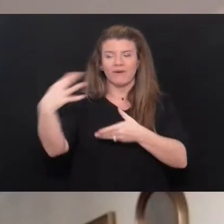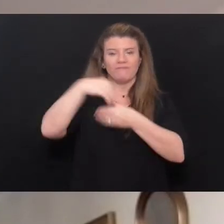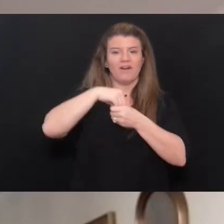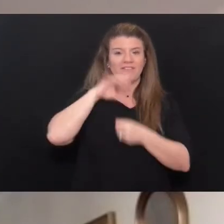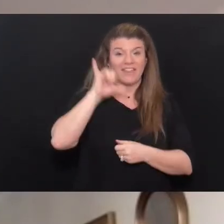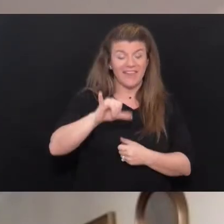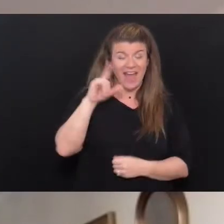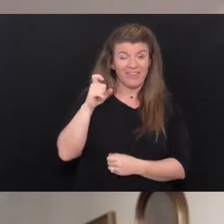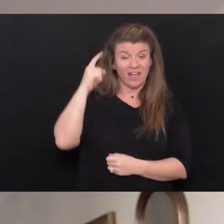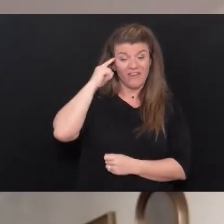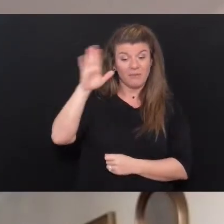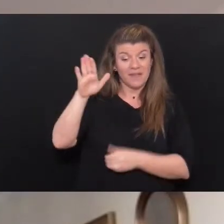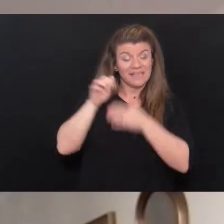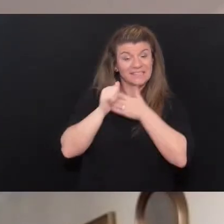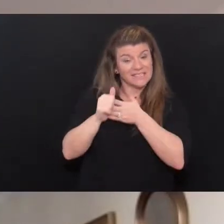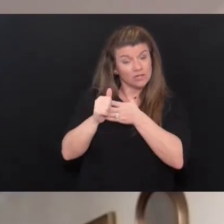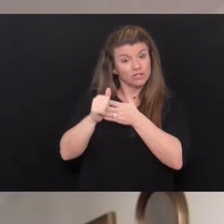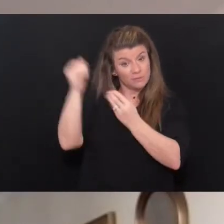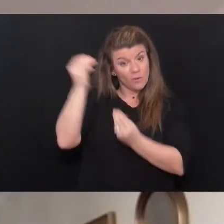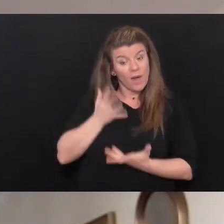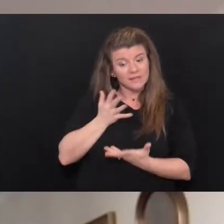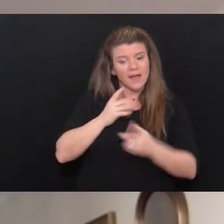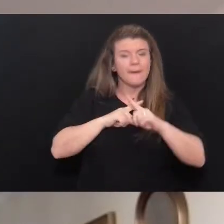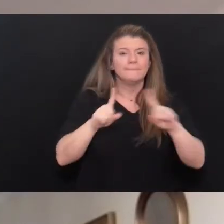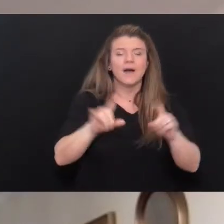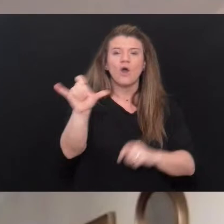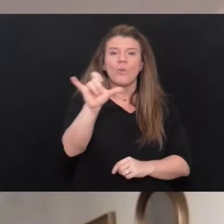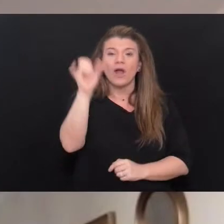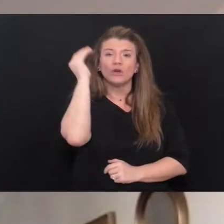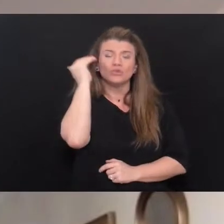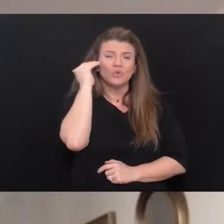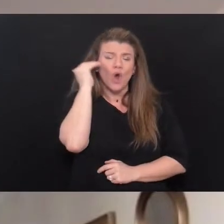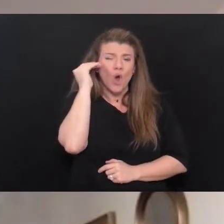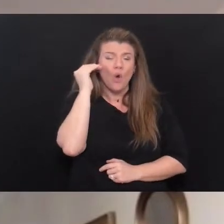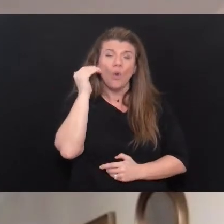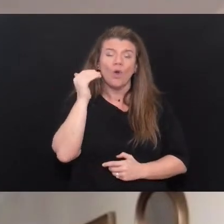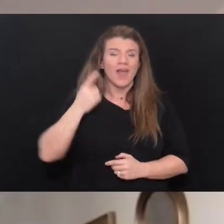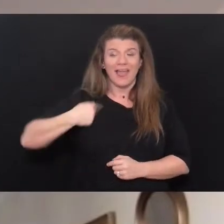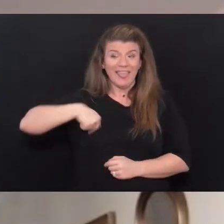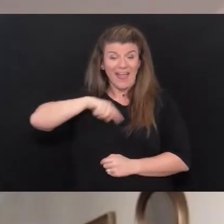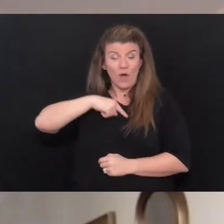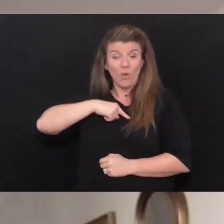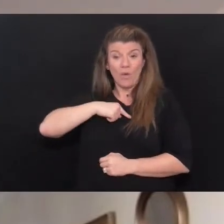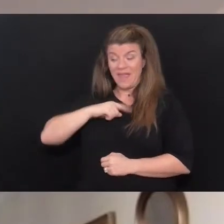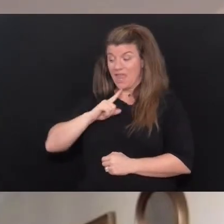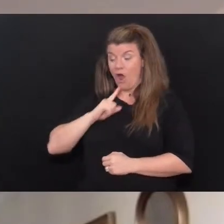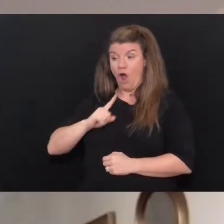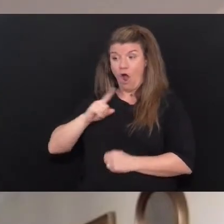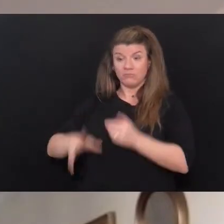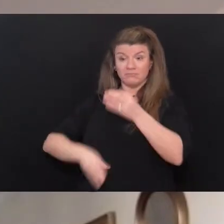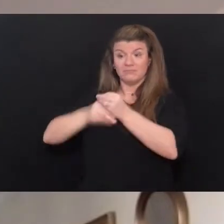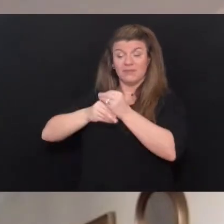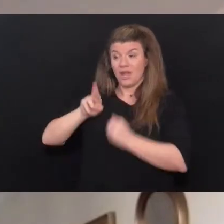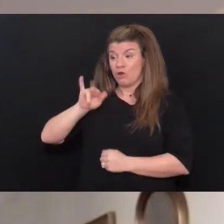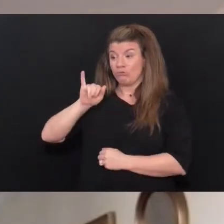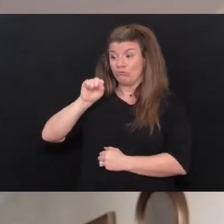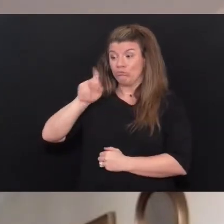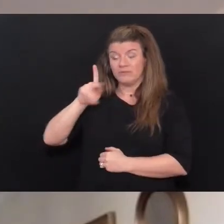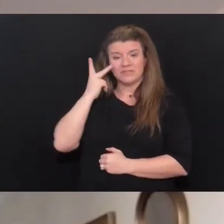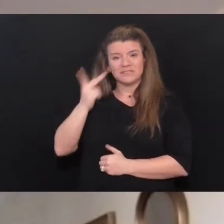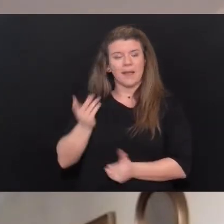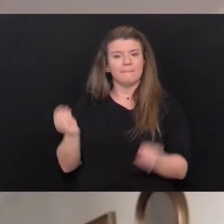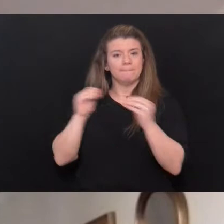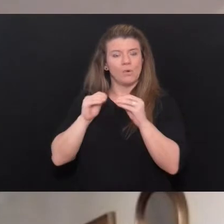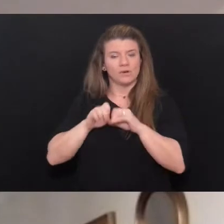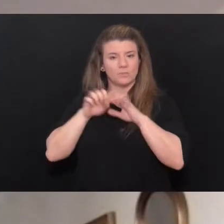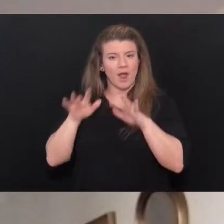and the governor's leadership. But we also know that we are at risk of seeing more spread.